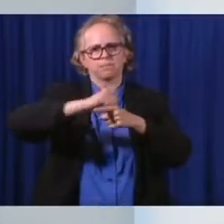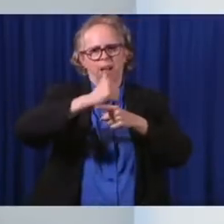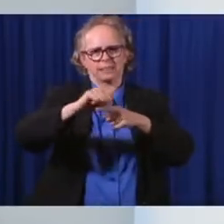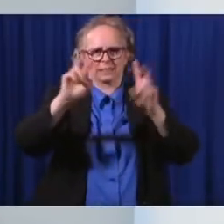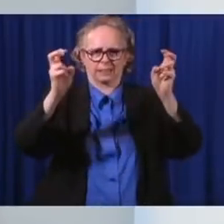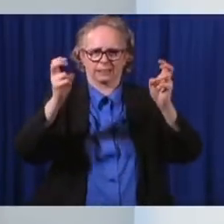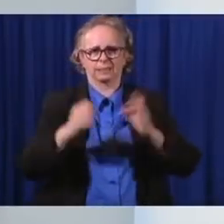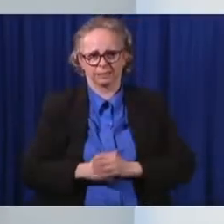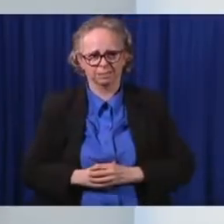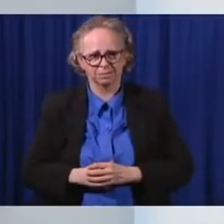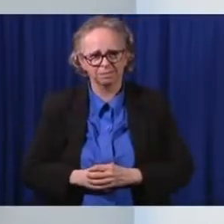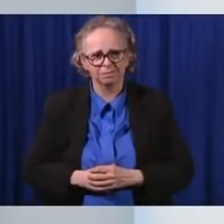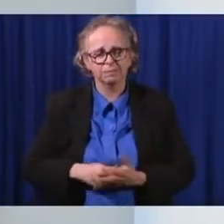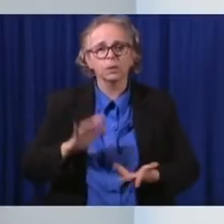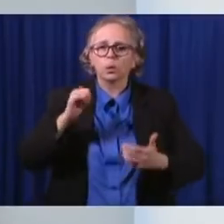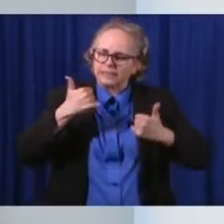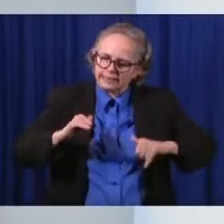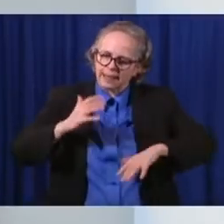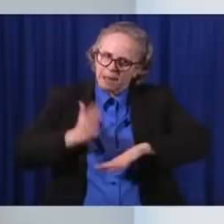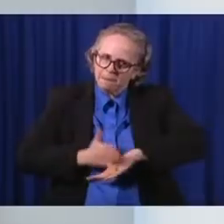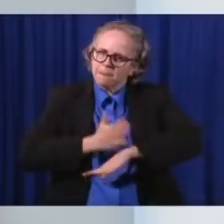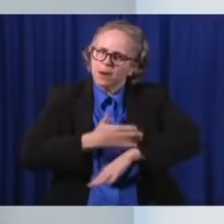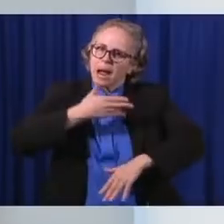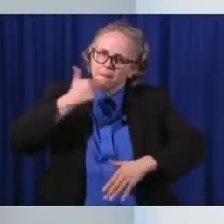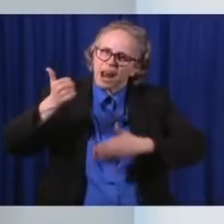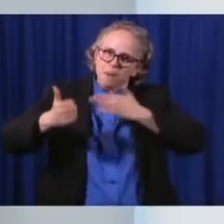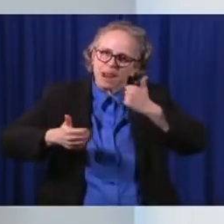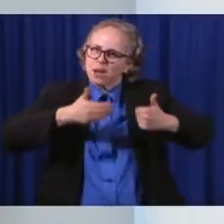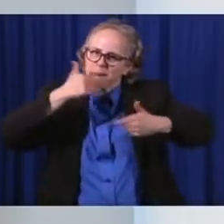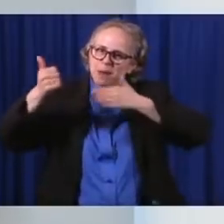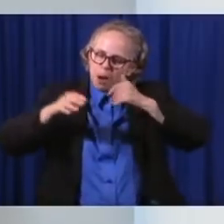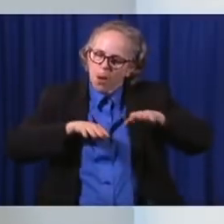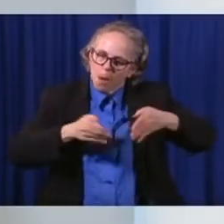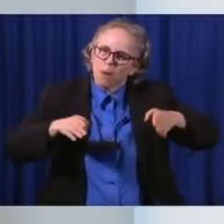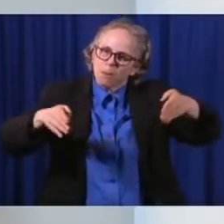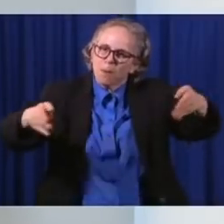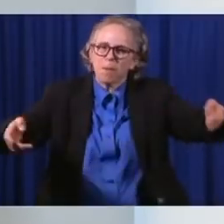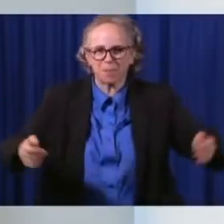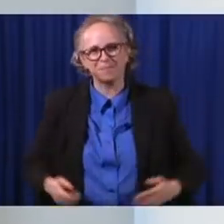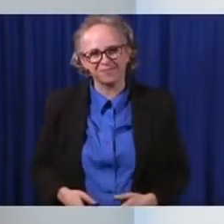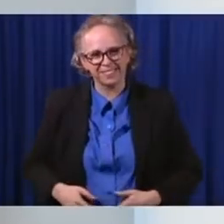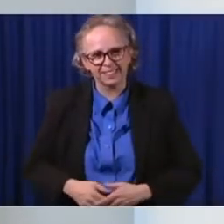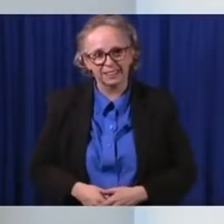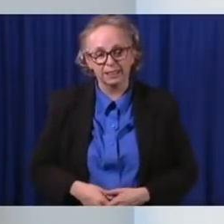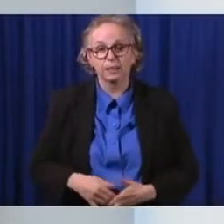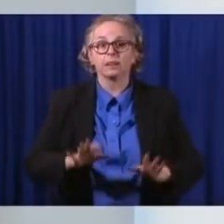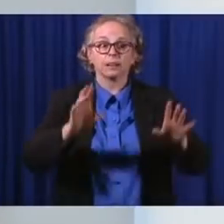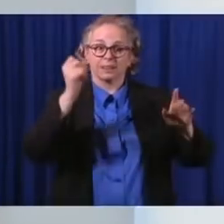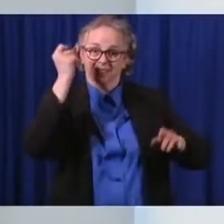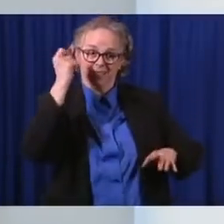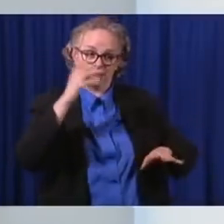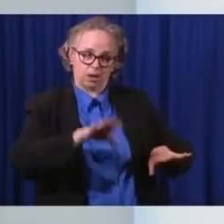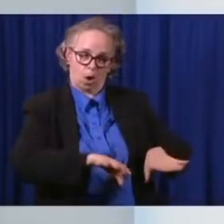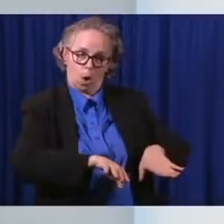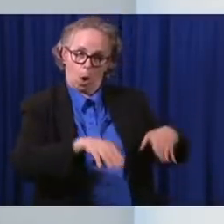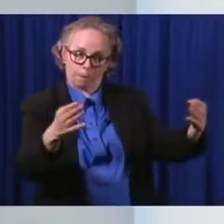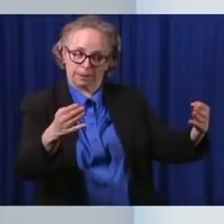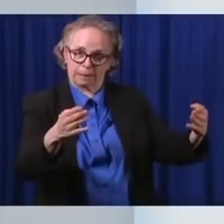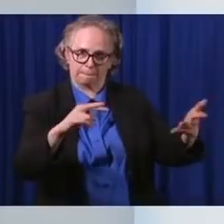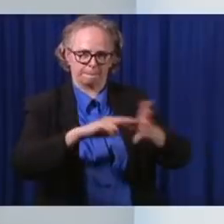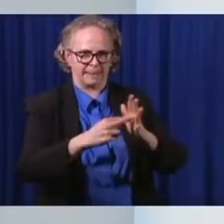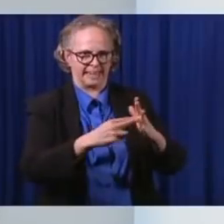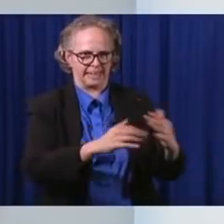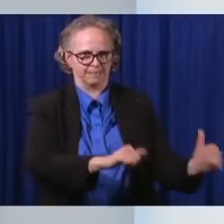improve the way that we're attacking these reopenings. And reopenings require responsibility and respect for each